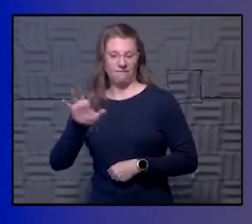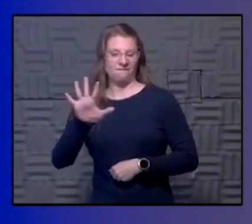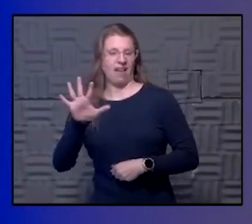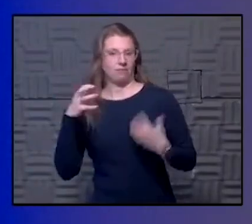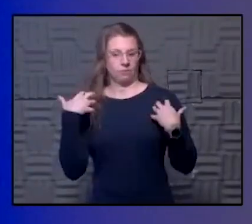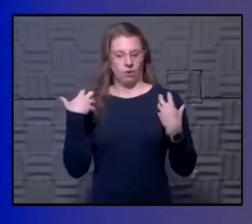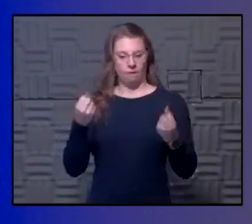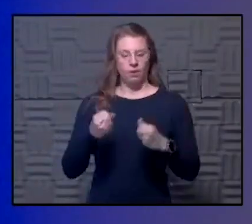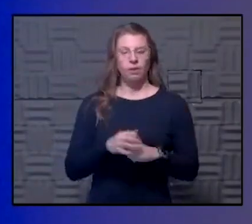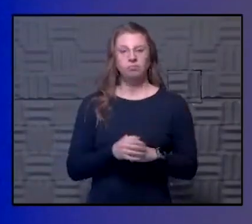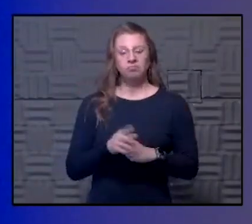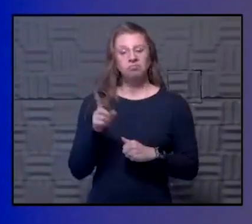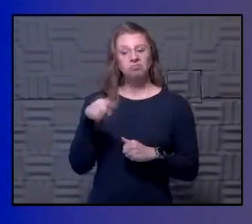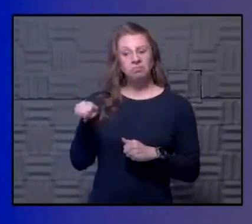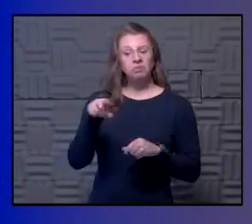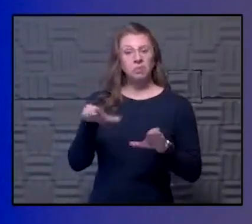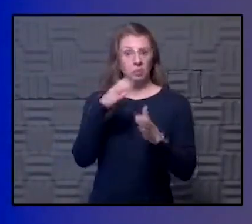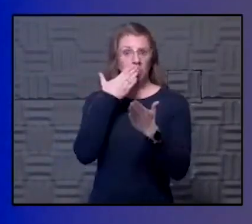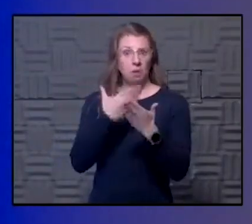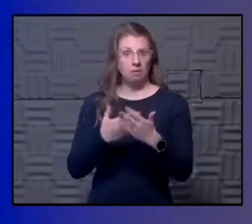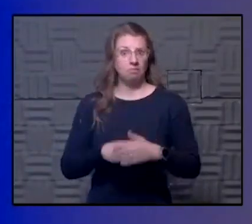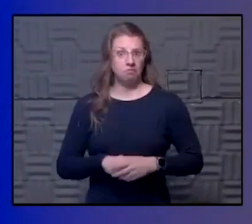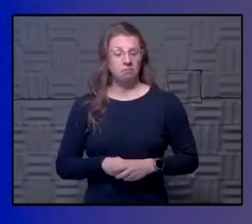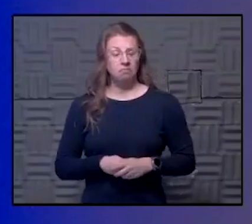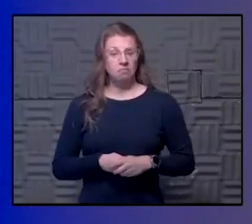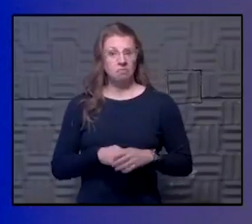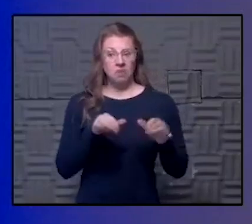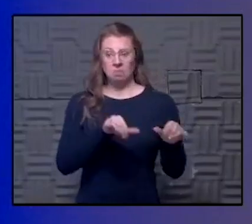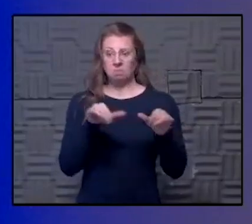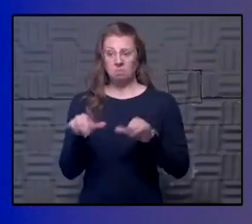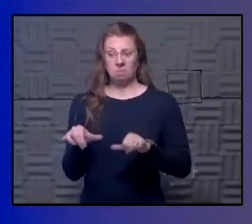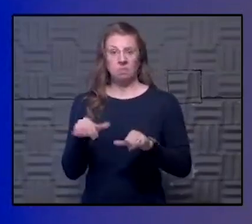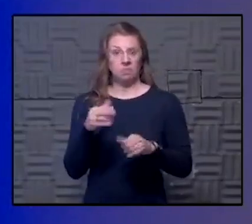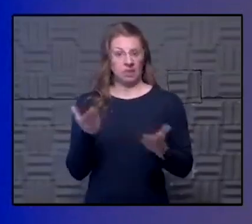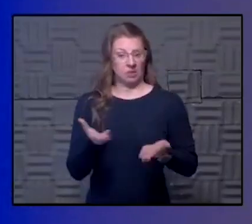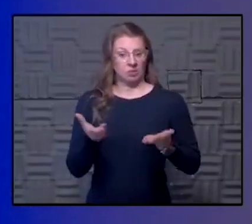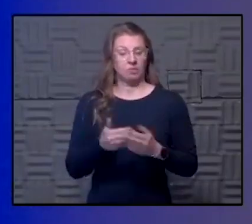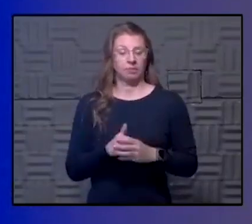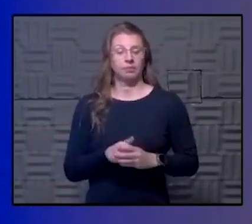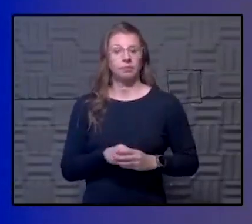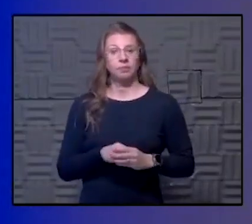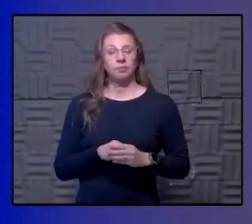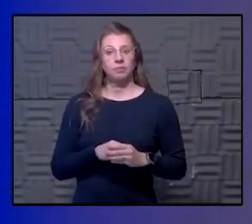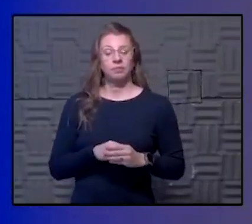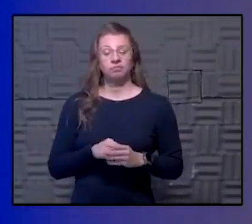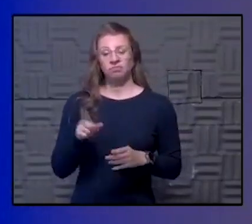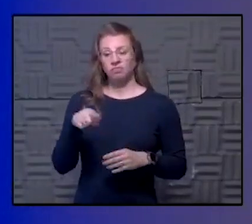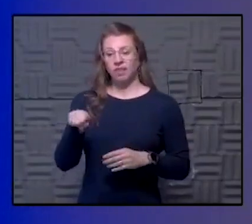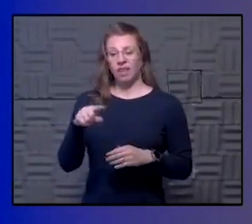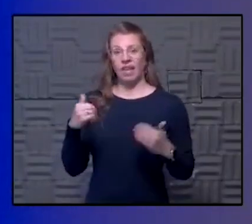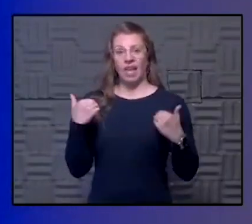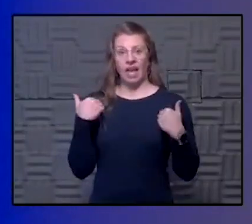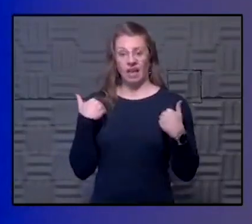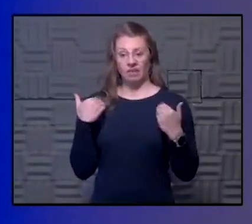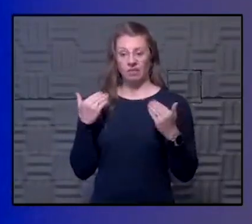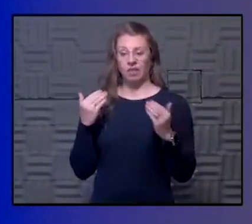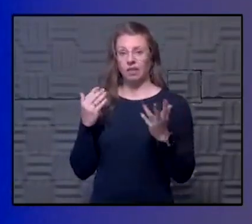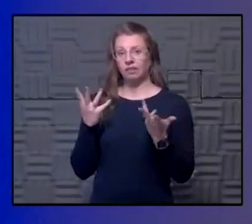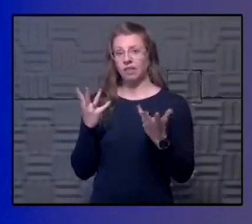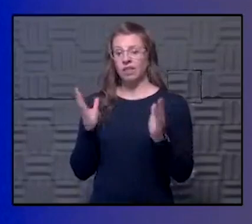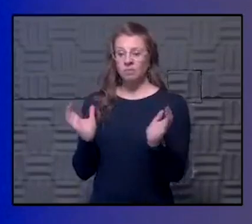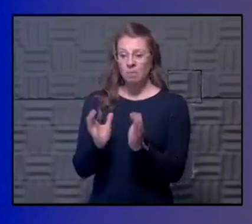So they are doing pretty well as well. For them, certainly they have a smaller census